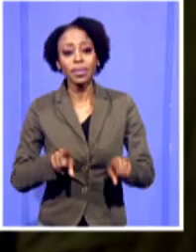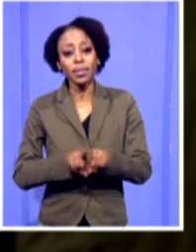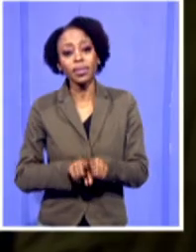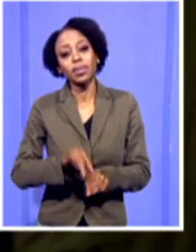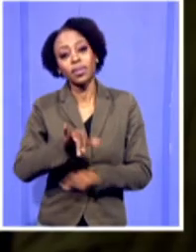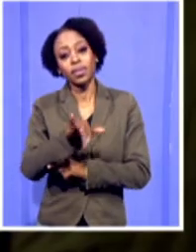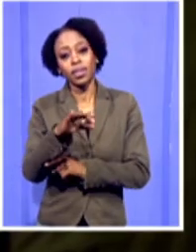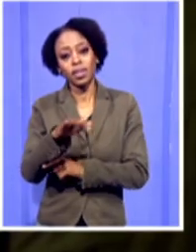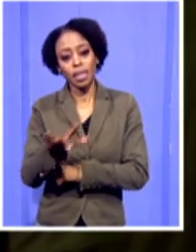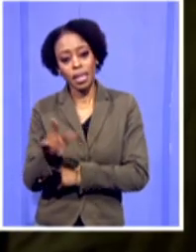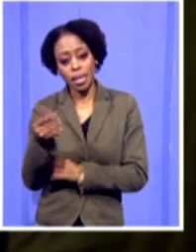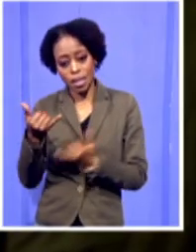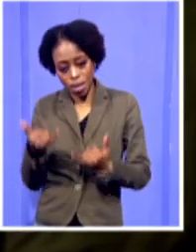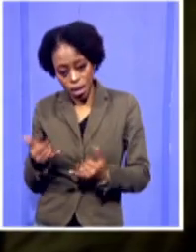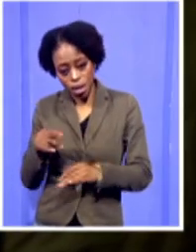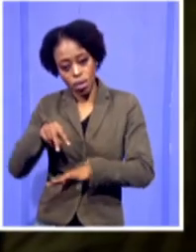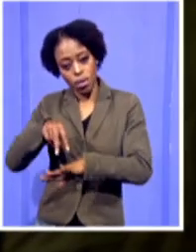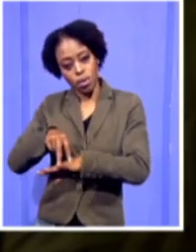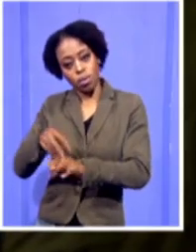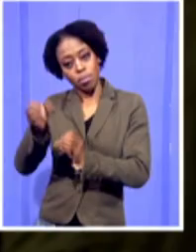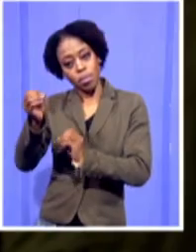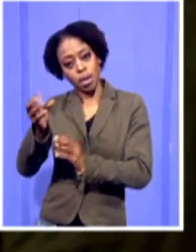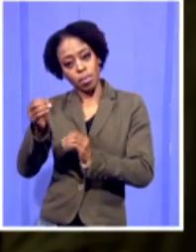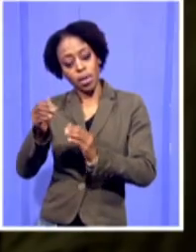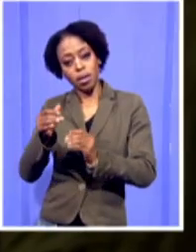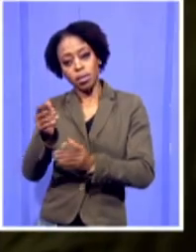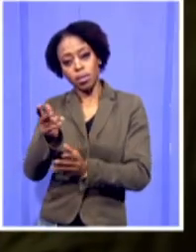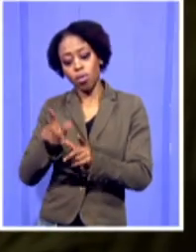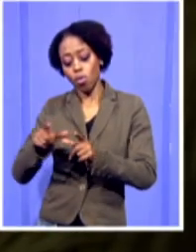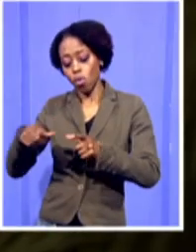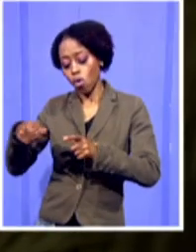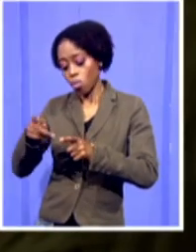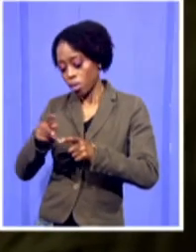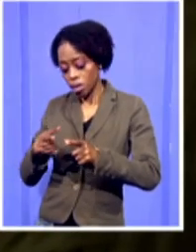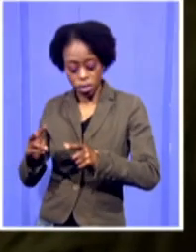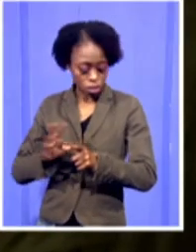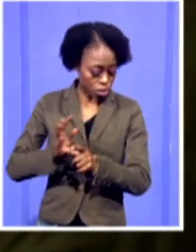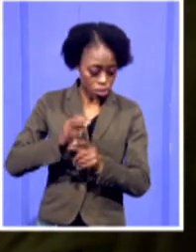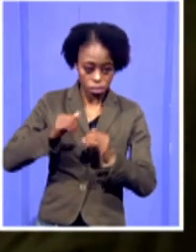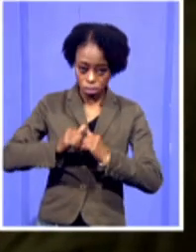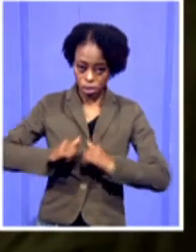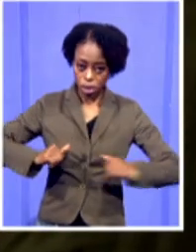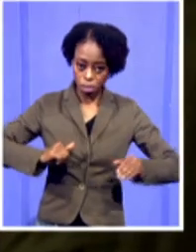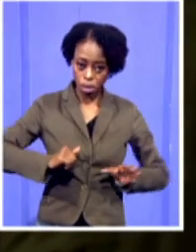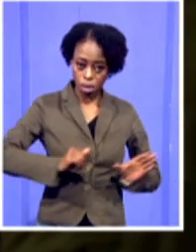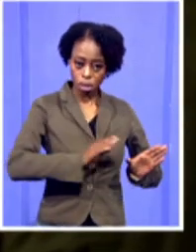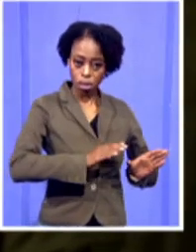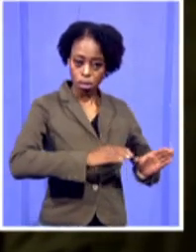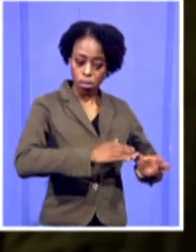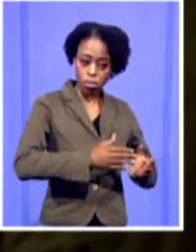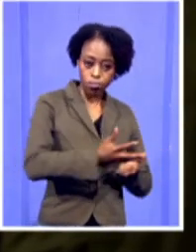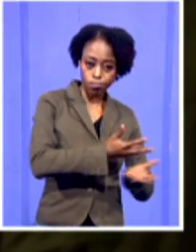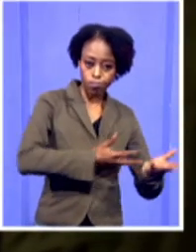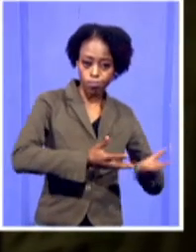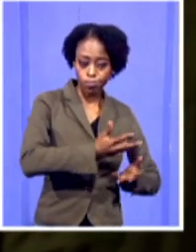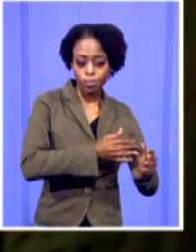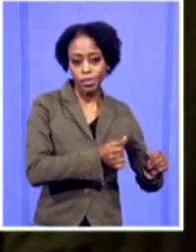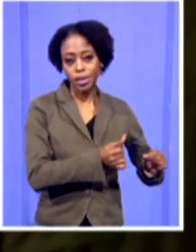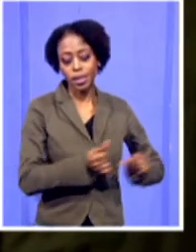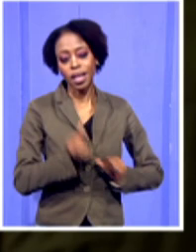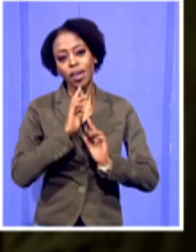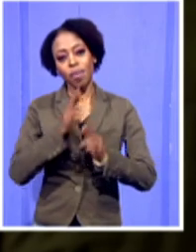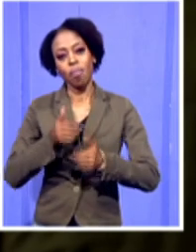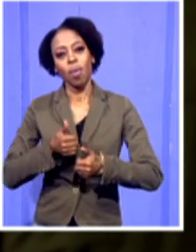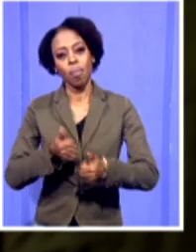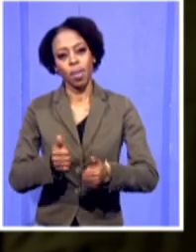speaks now, aside, steering committee must then sit and give Congress feedback. But what